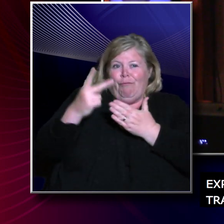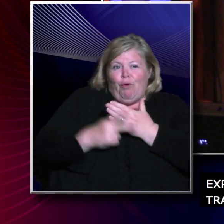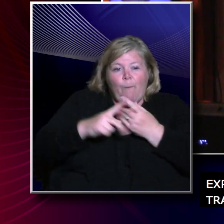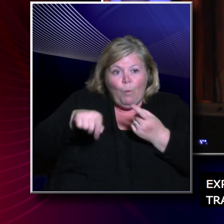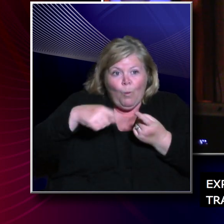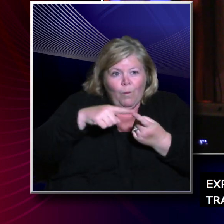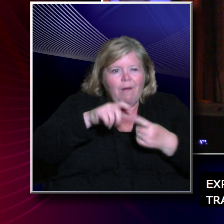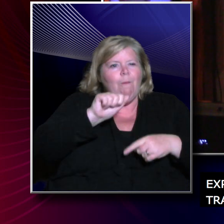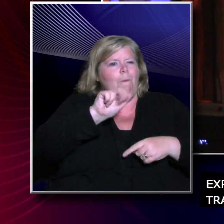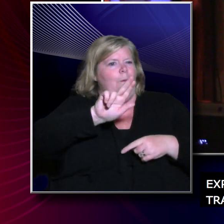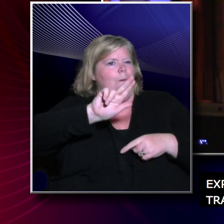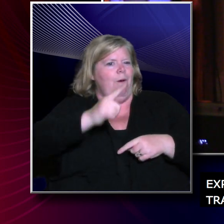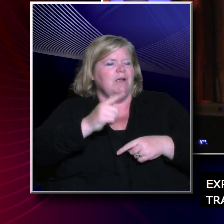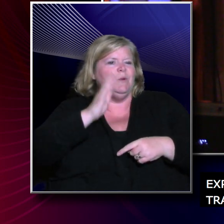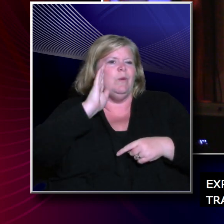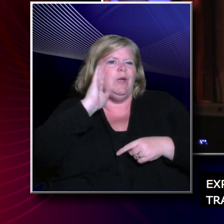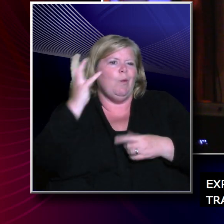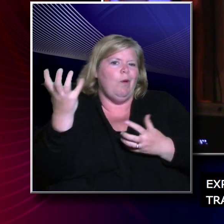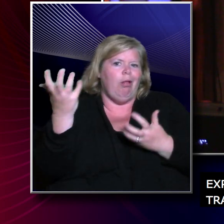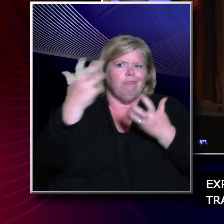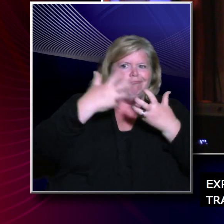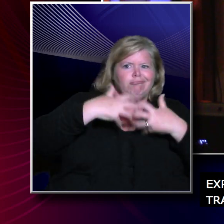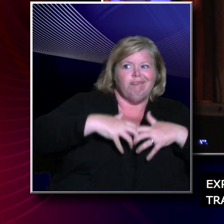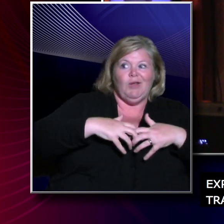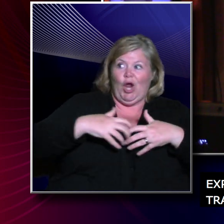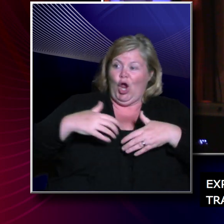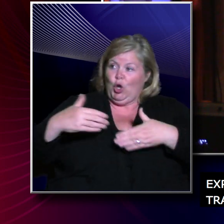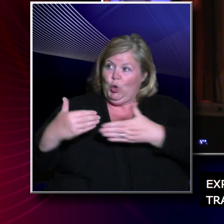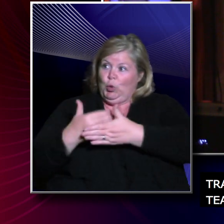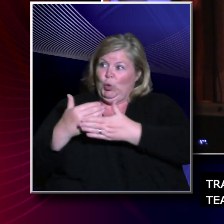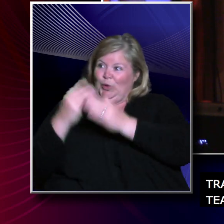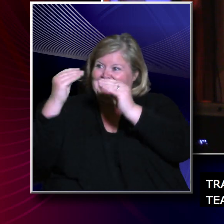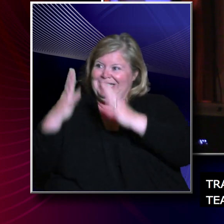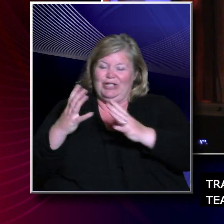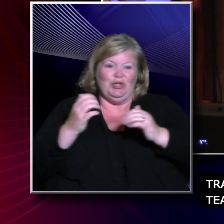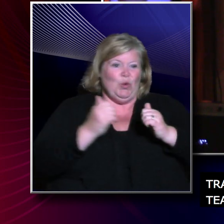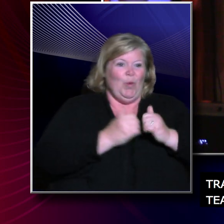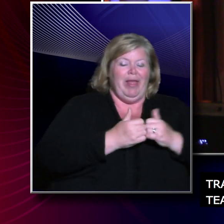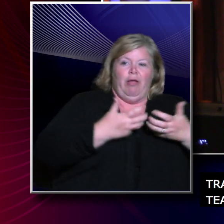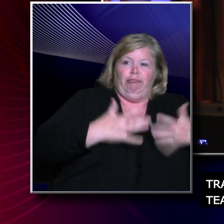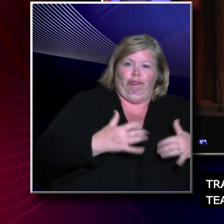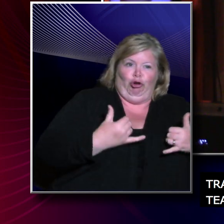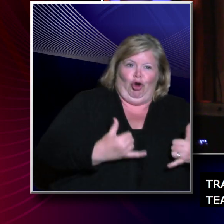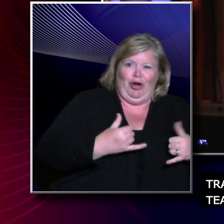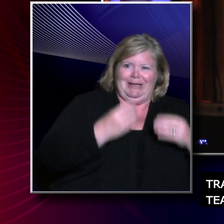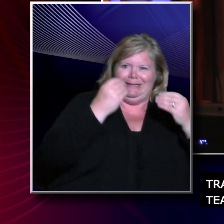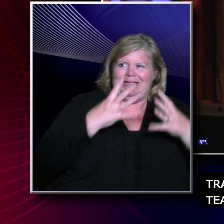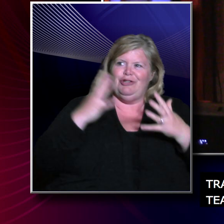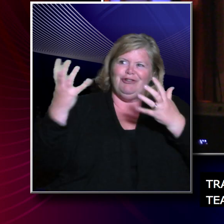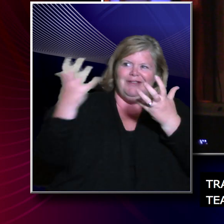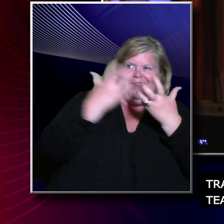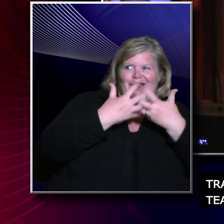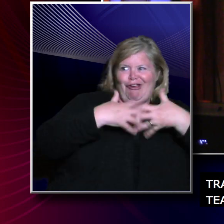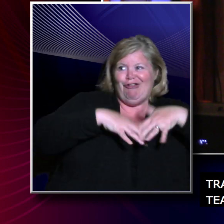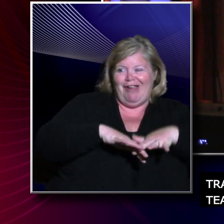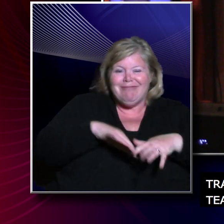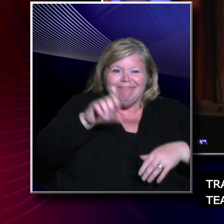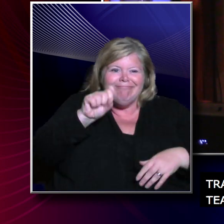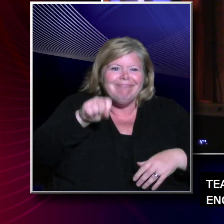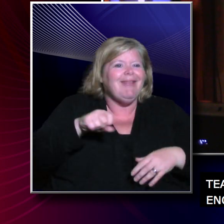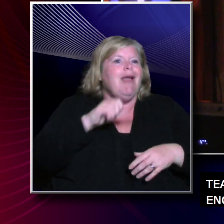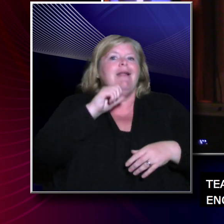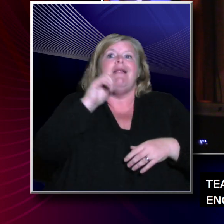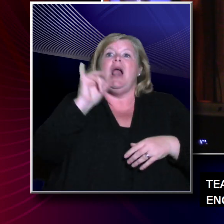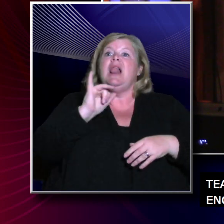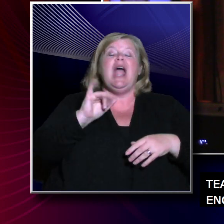to integrate the current teachers with the new teachers, because it's not enough just to hire new